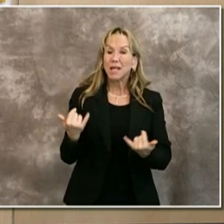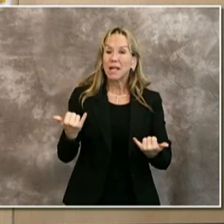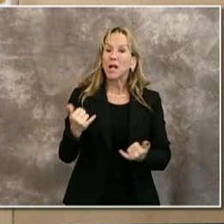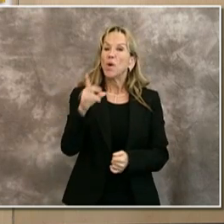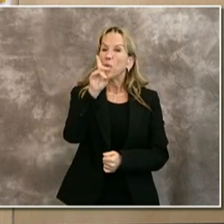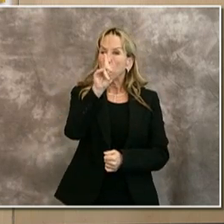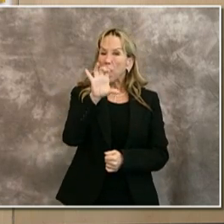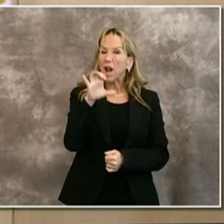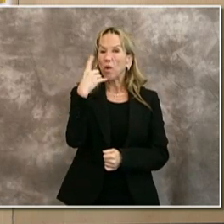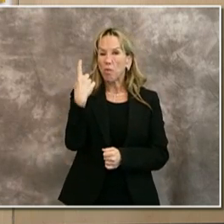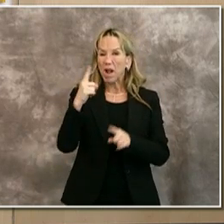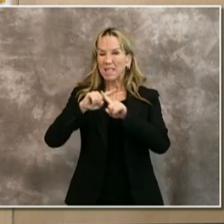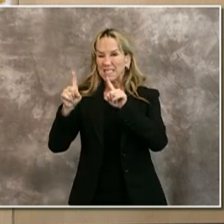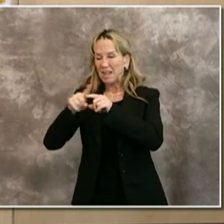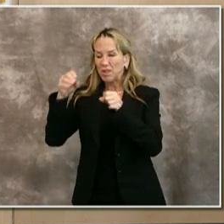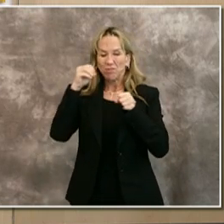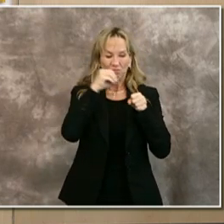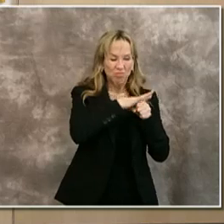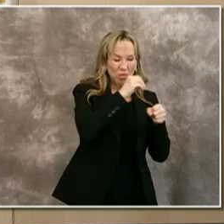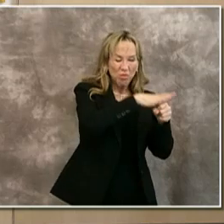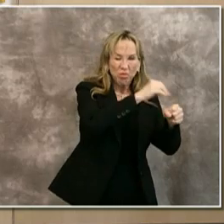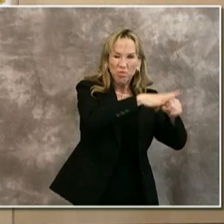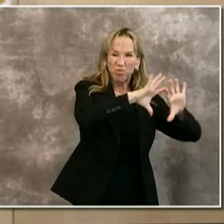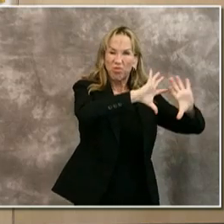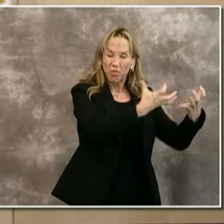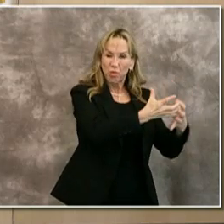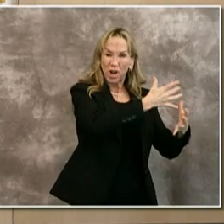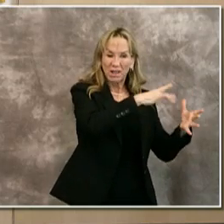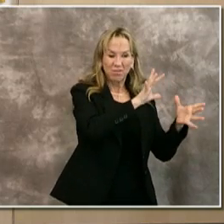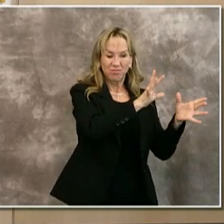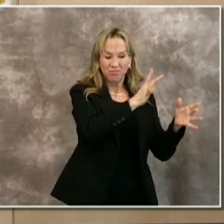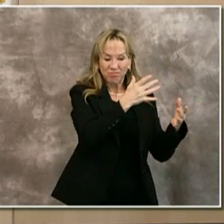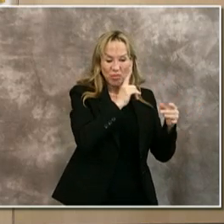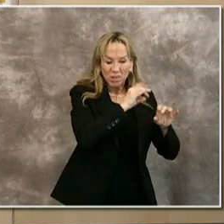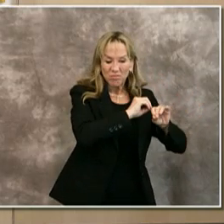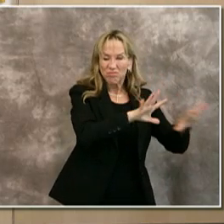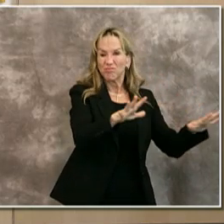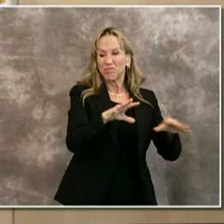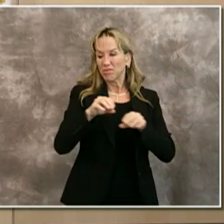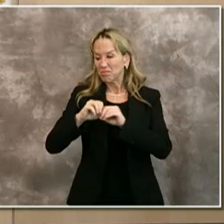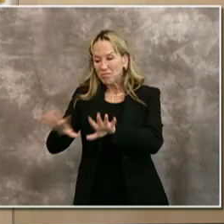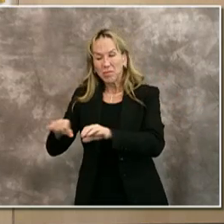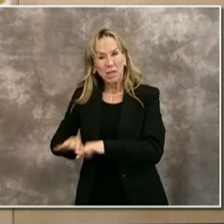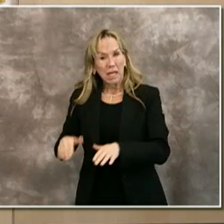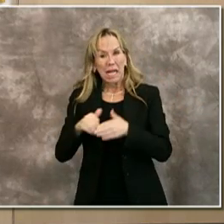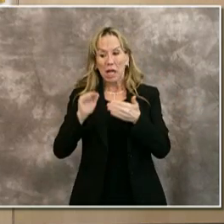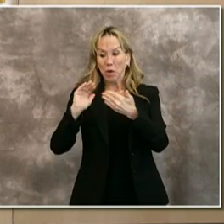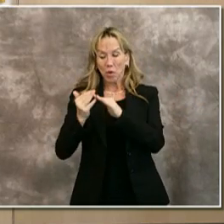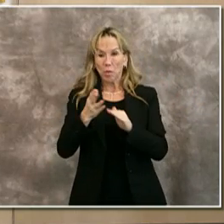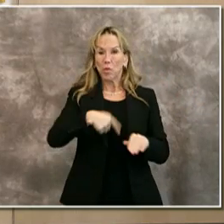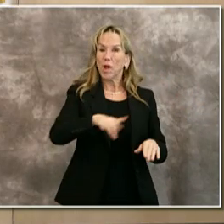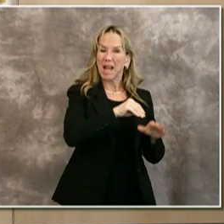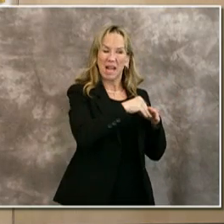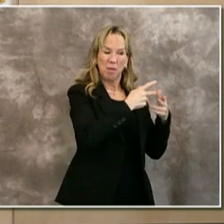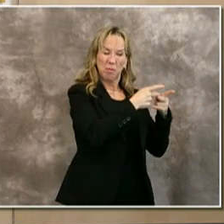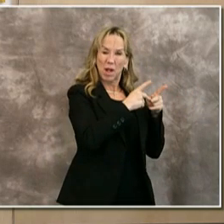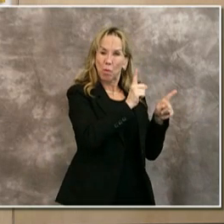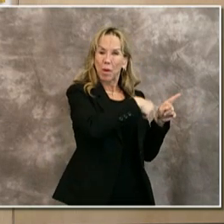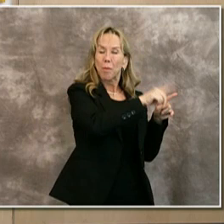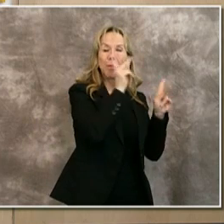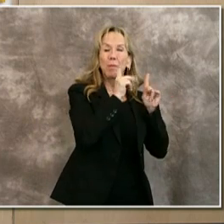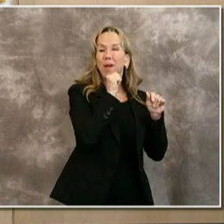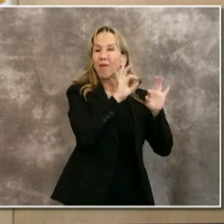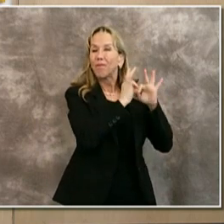101 outbreaks in congregate settings and community settings. Of this total, 45 or